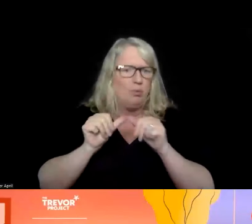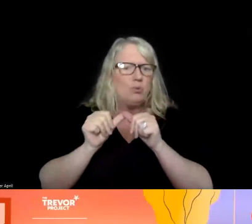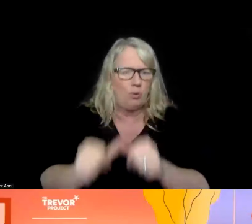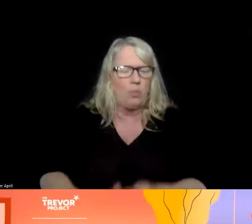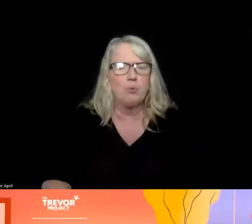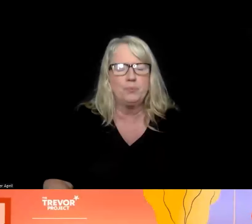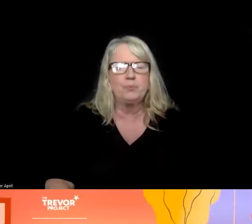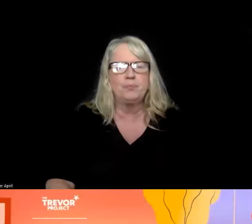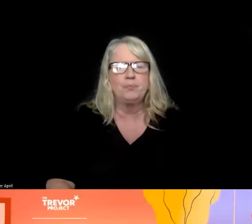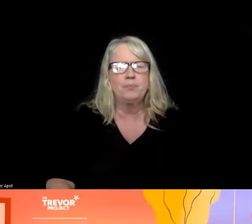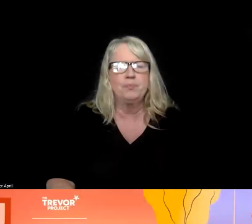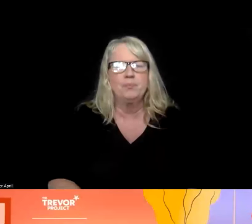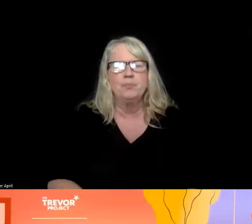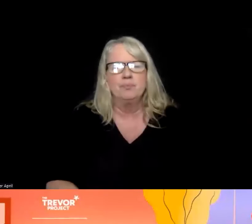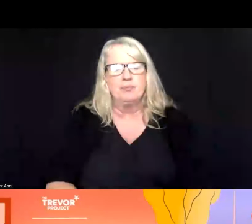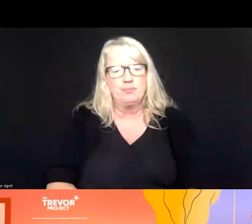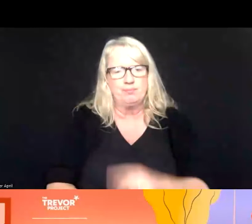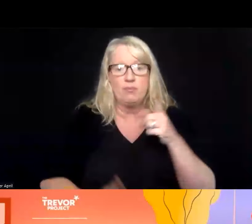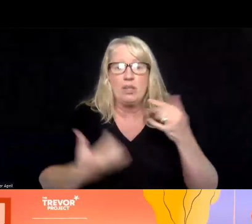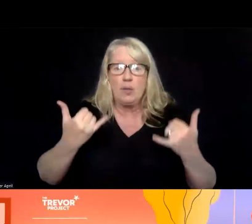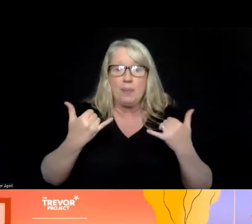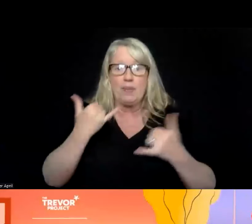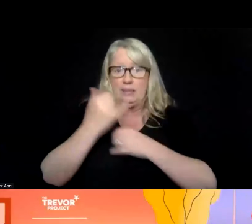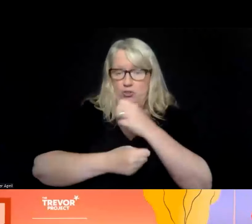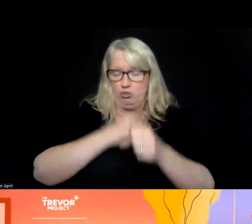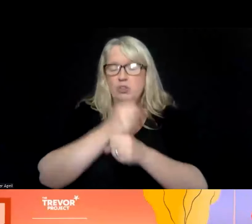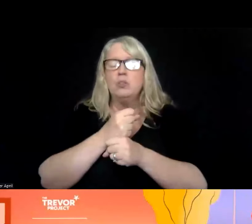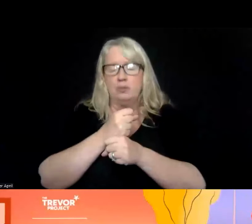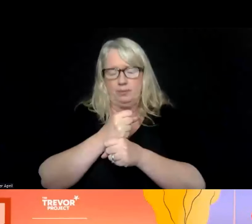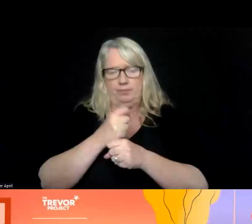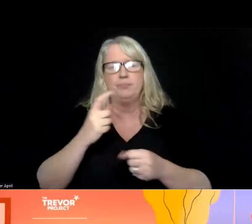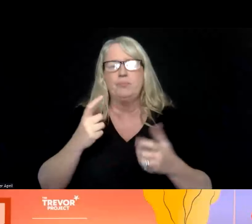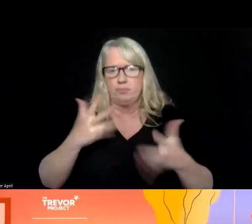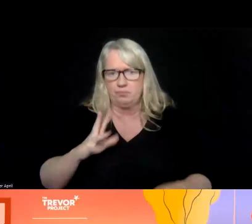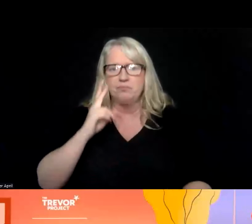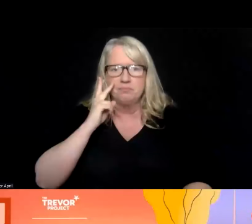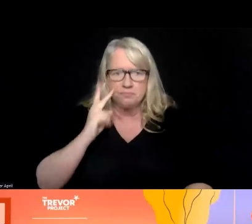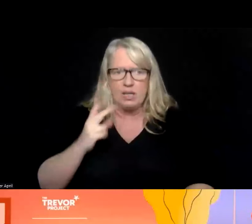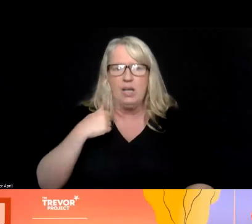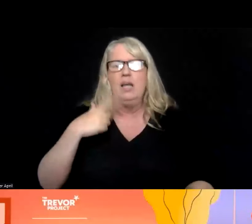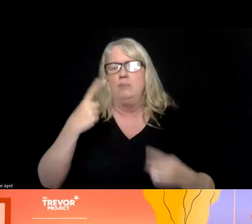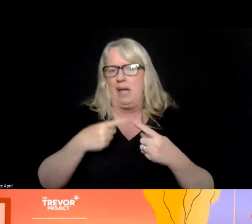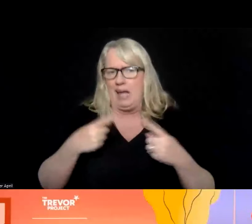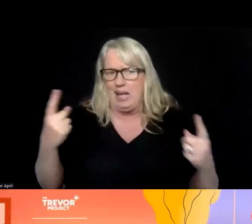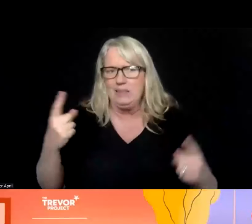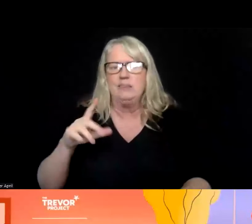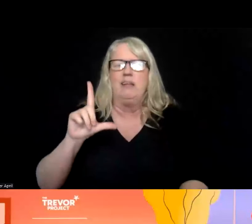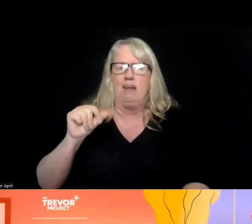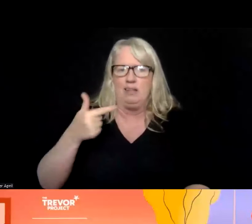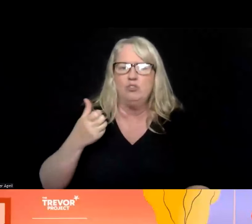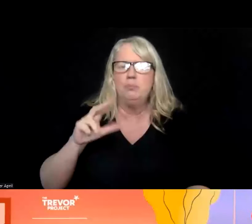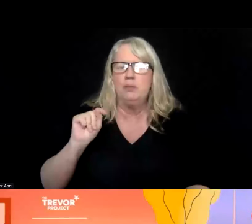please. In this year, we have witnessed a record wave of anti-LGBTQ